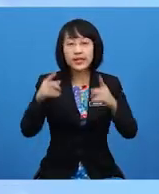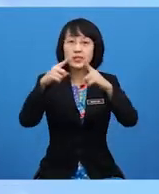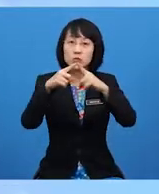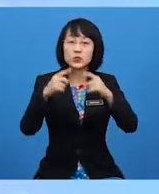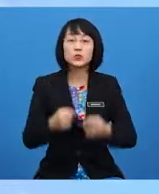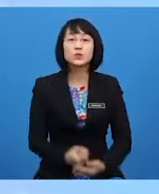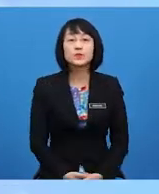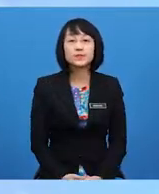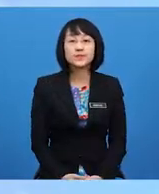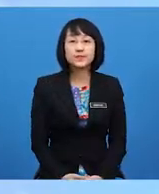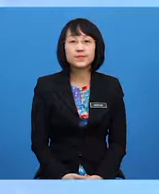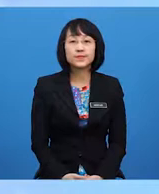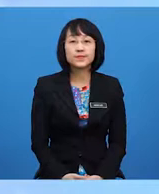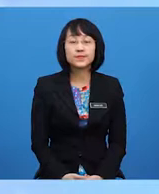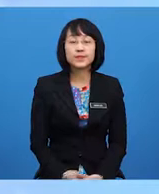in front of.